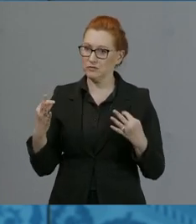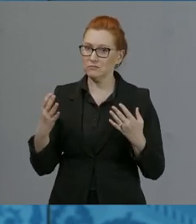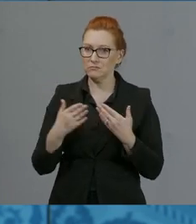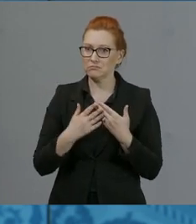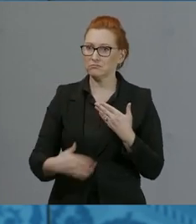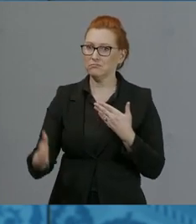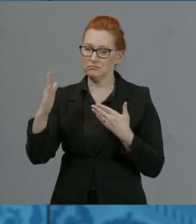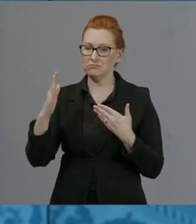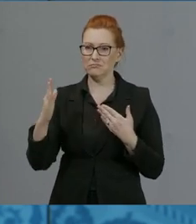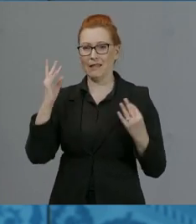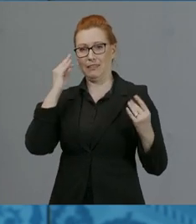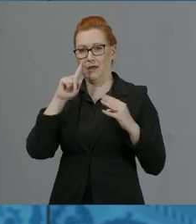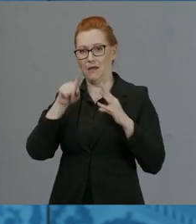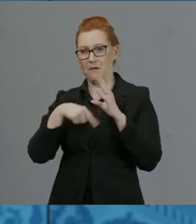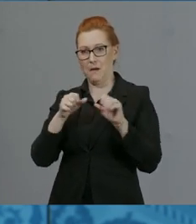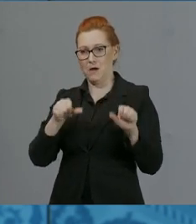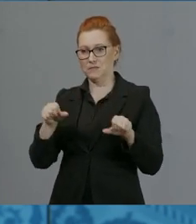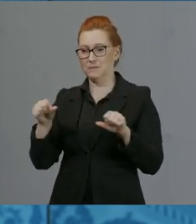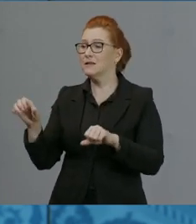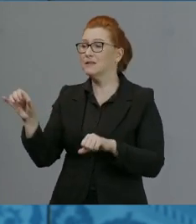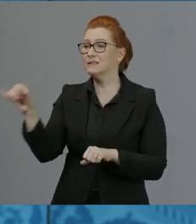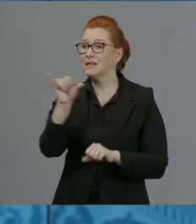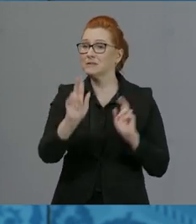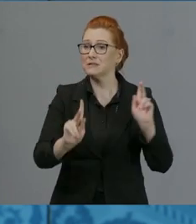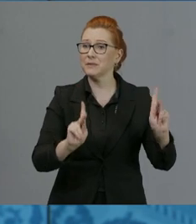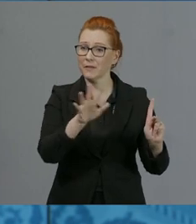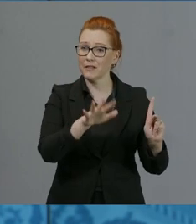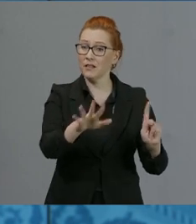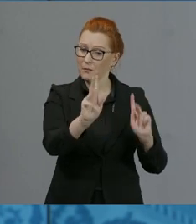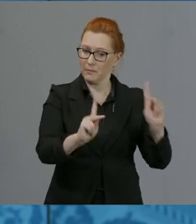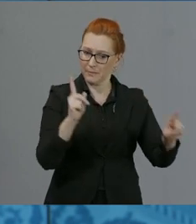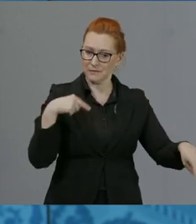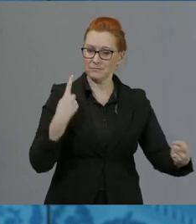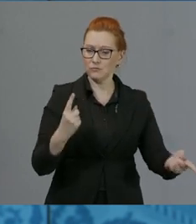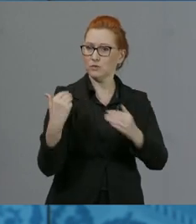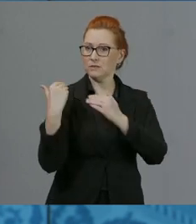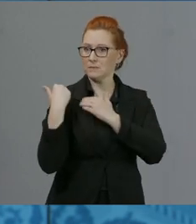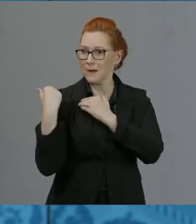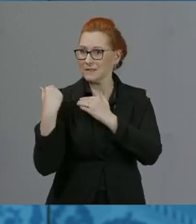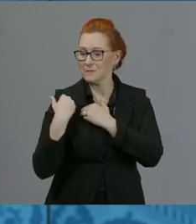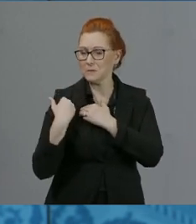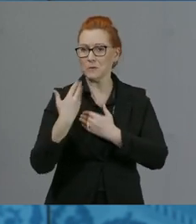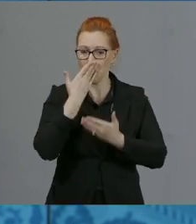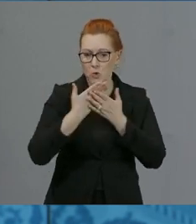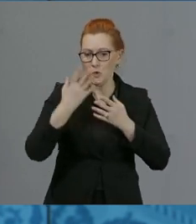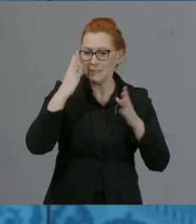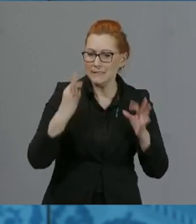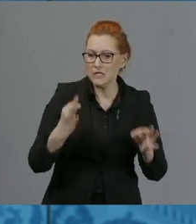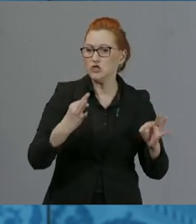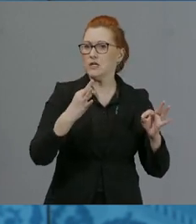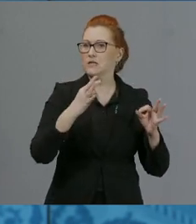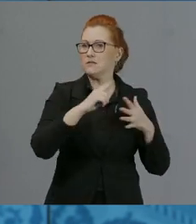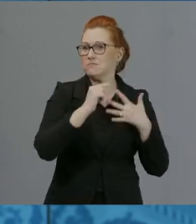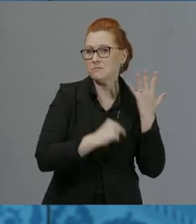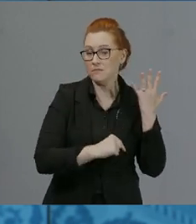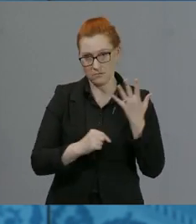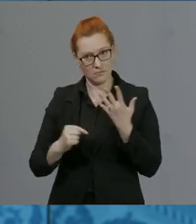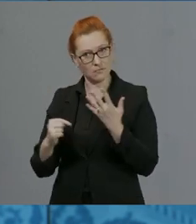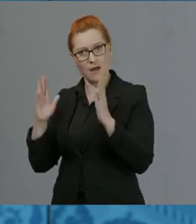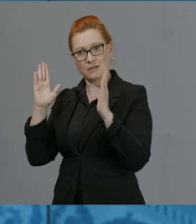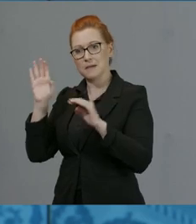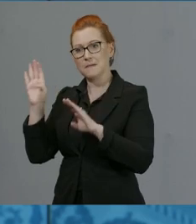light of what we now know, just like our citizens have done now for weeks and weeks. In terms of this